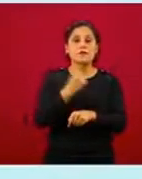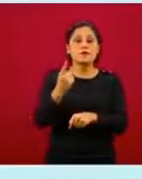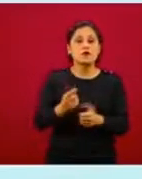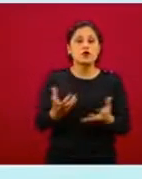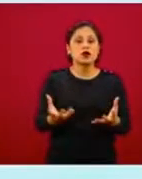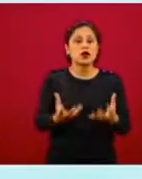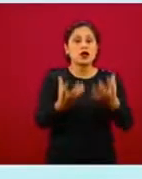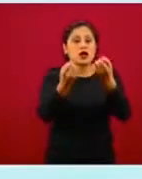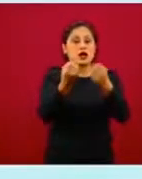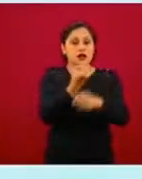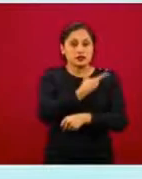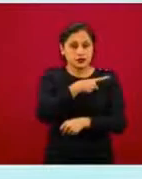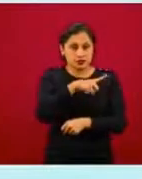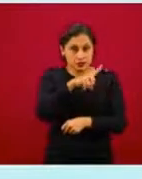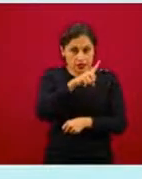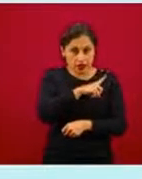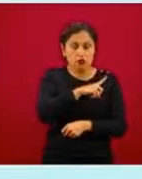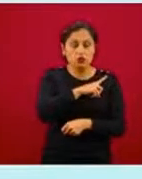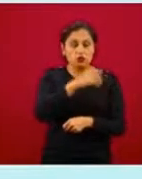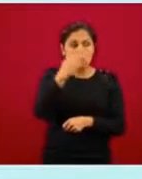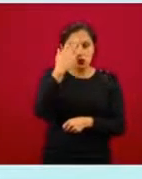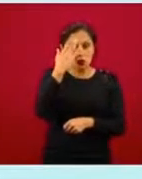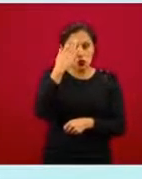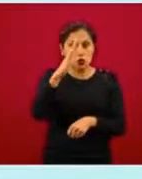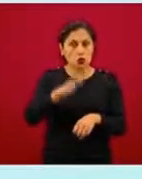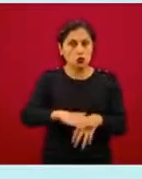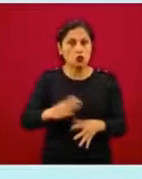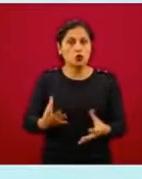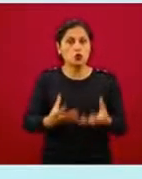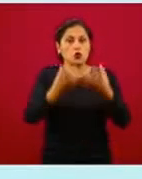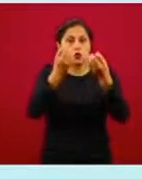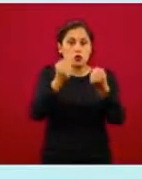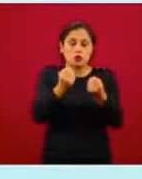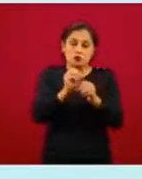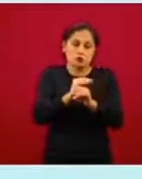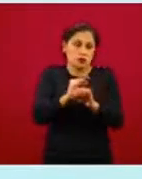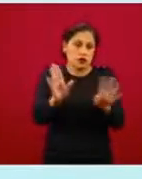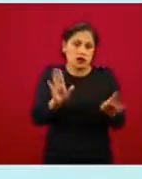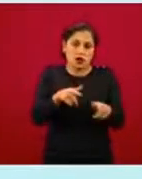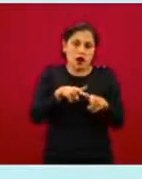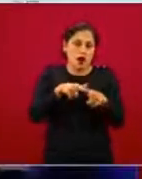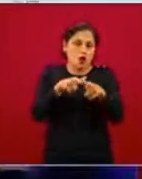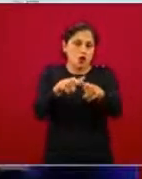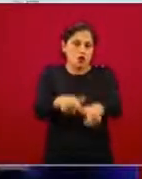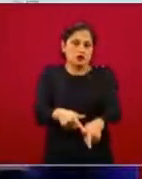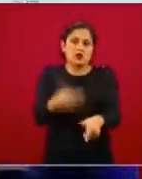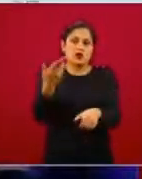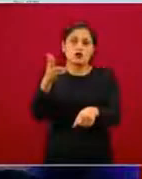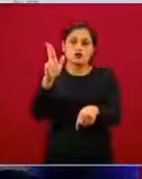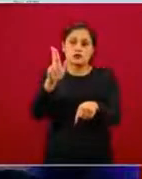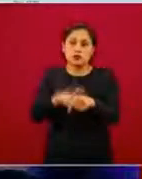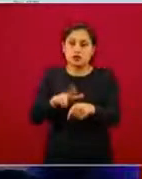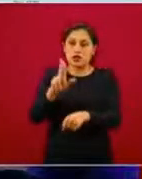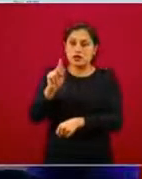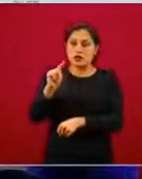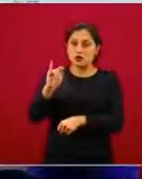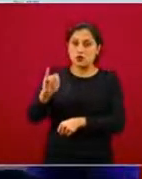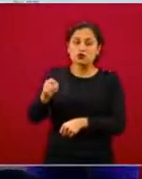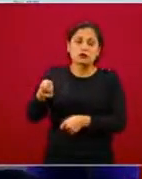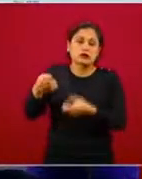trying to do is keep people alive longer. Obviously, people will be staying longer in the